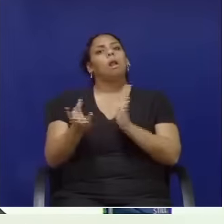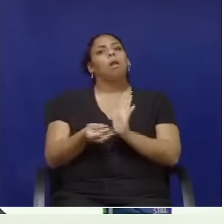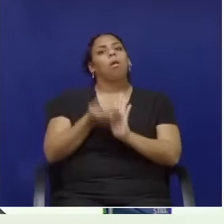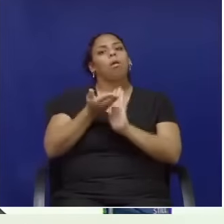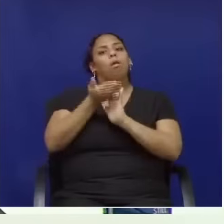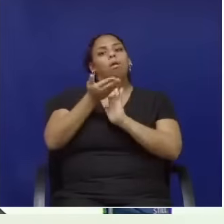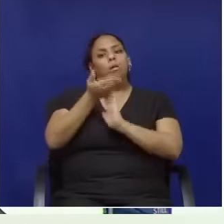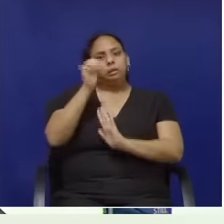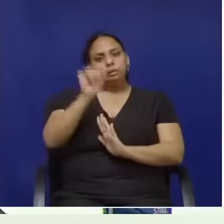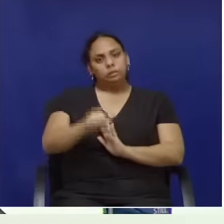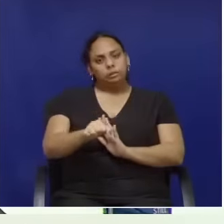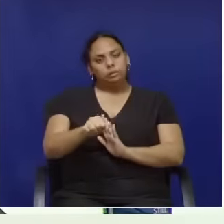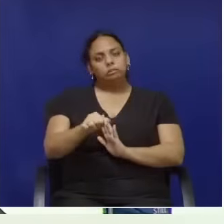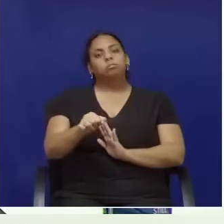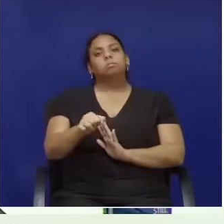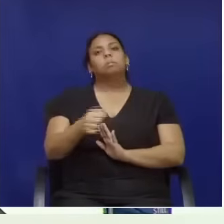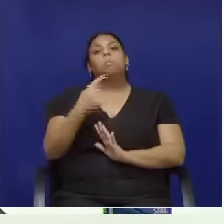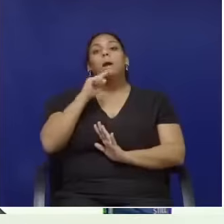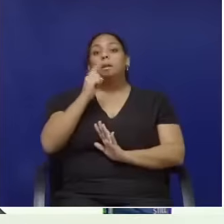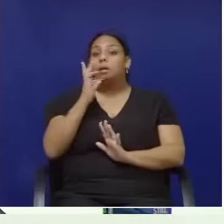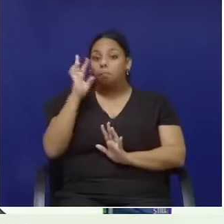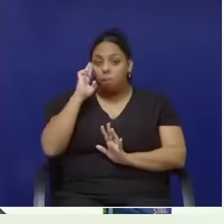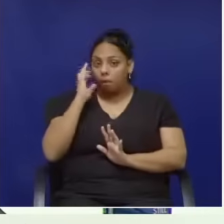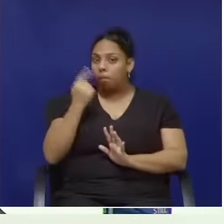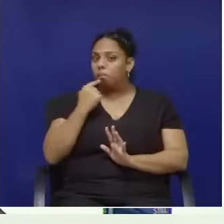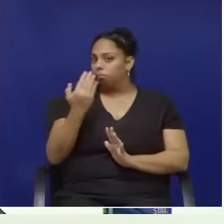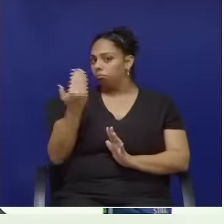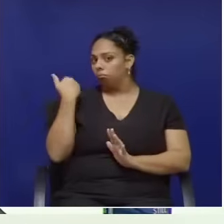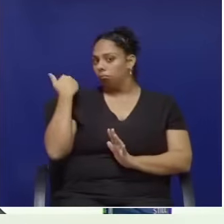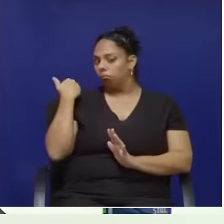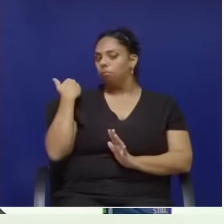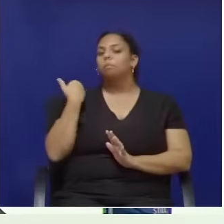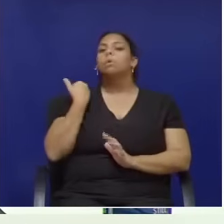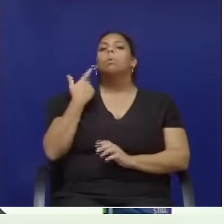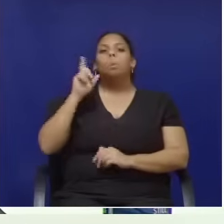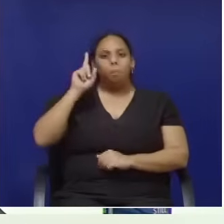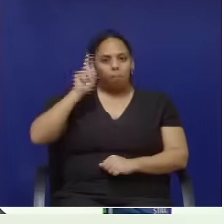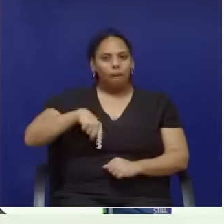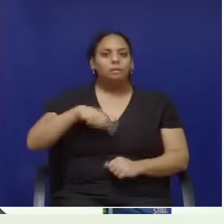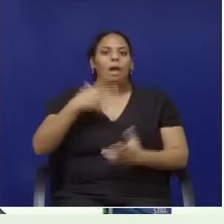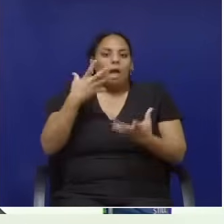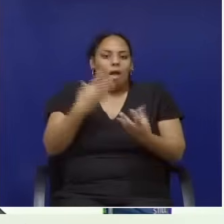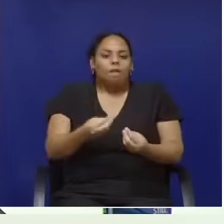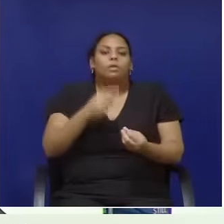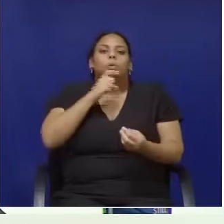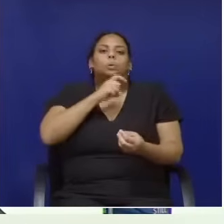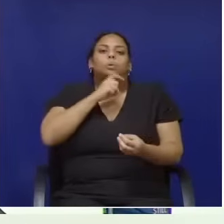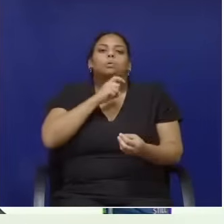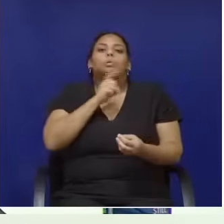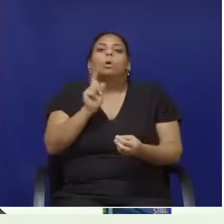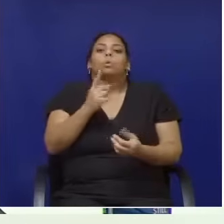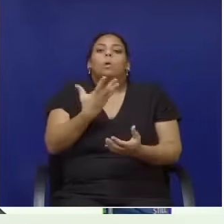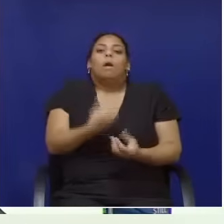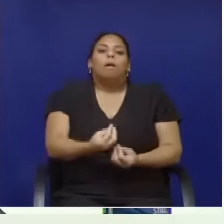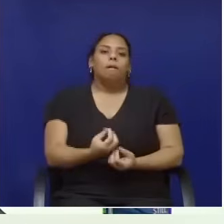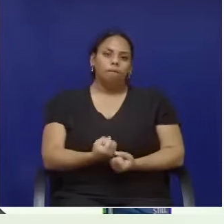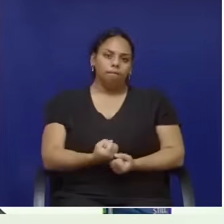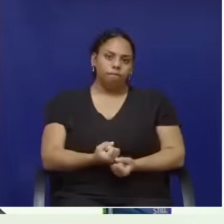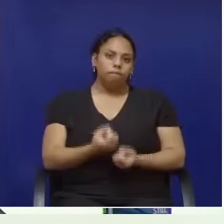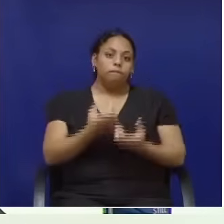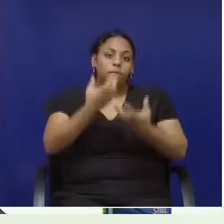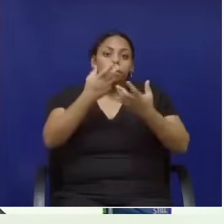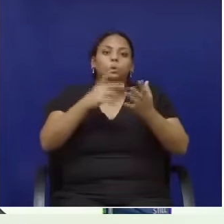increase. But as I've said earlier on, we have to live with what we have, implement with what we